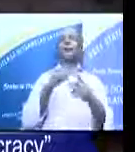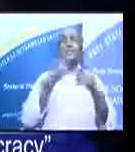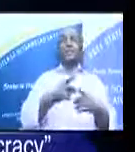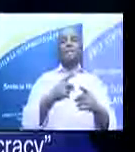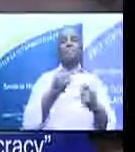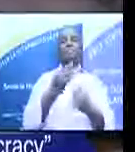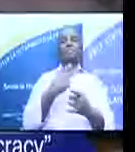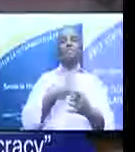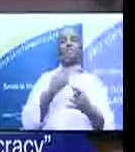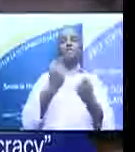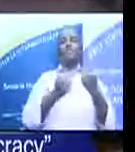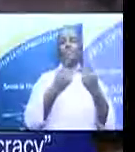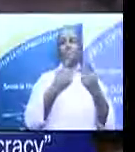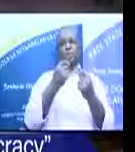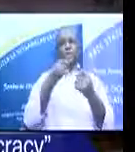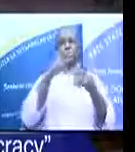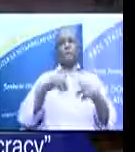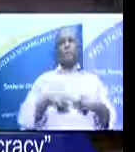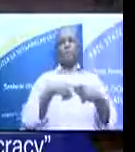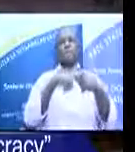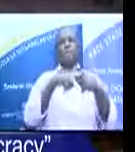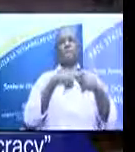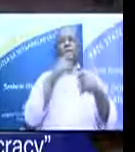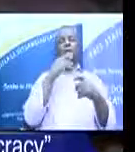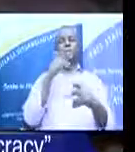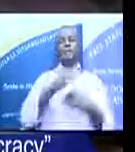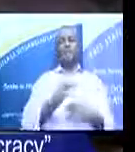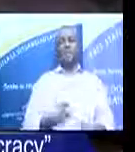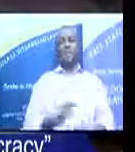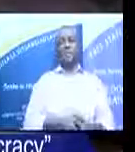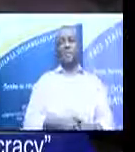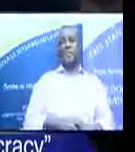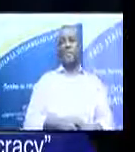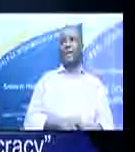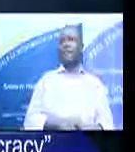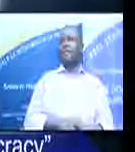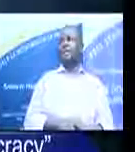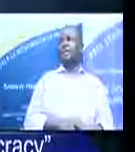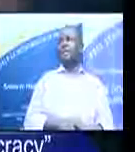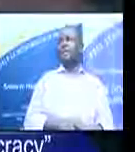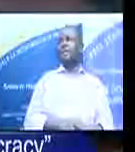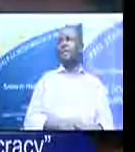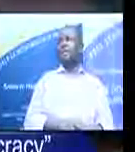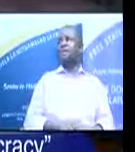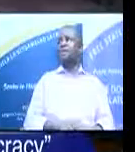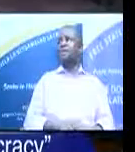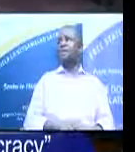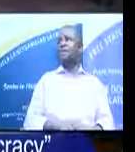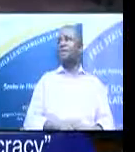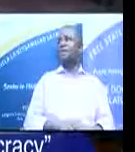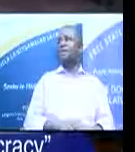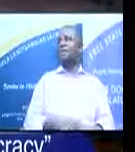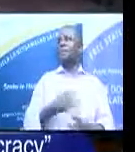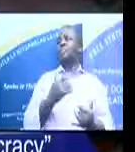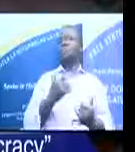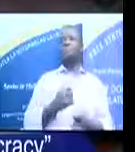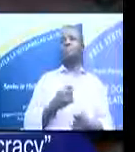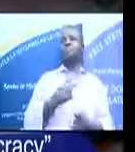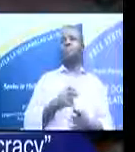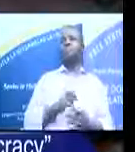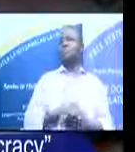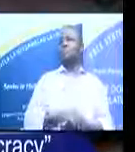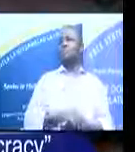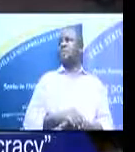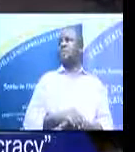decision is pending. The rule ends there. There is no... No, but it's the rules.